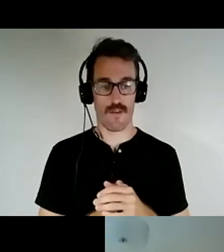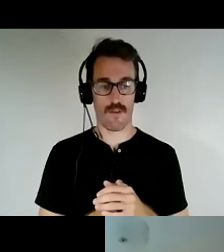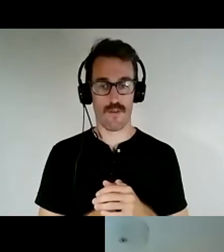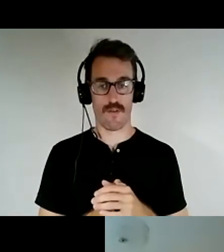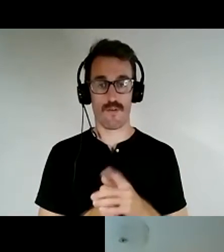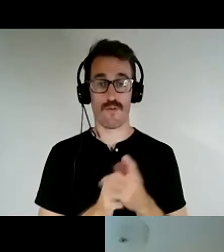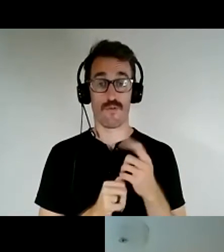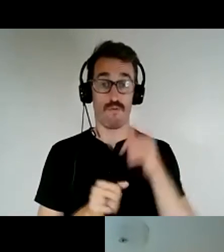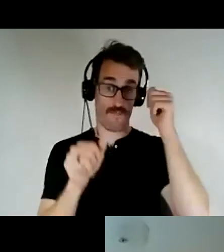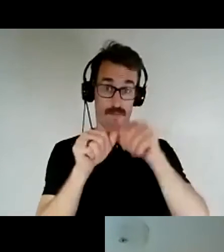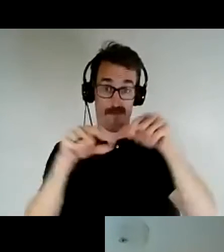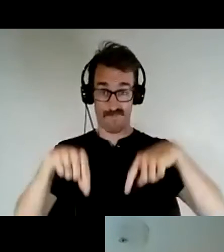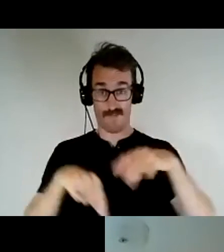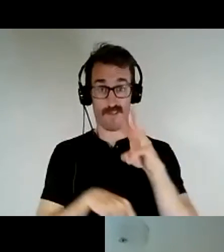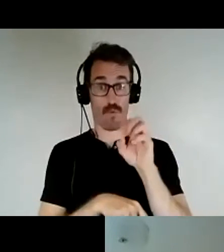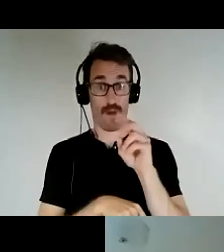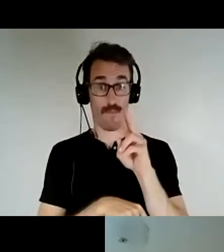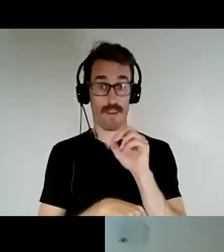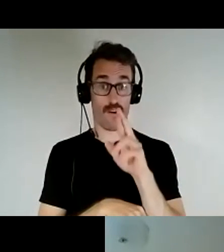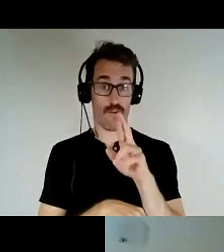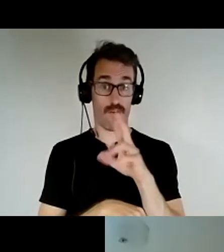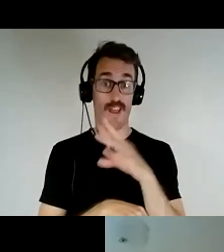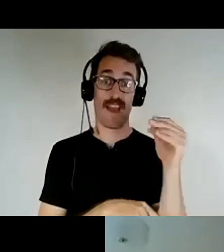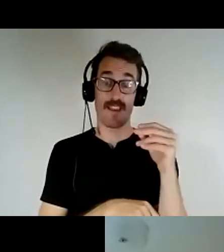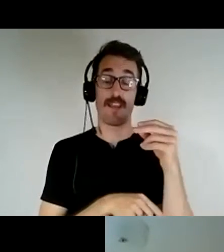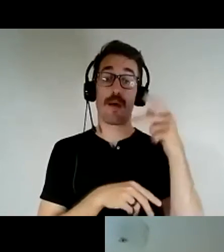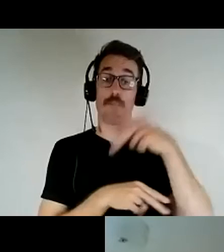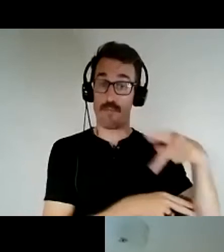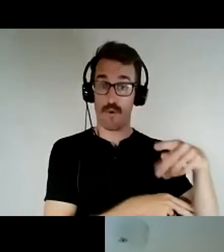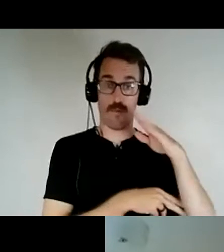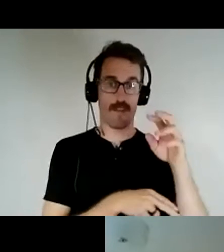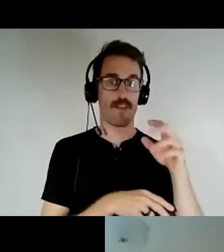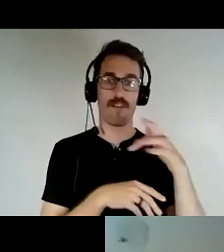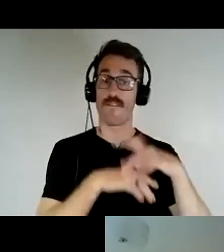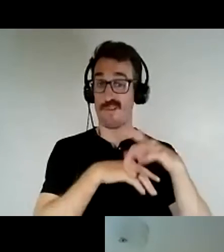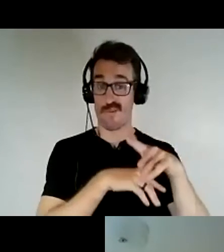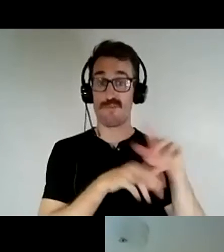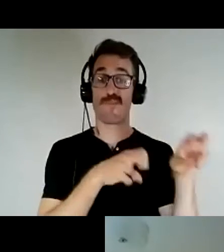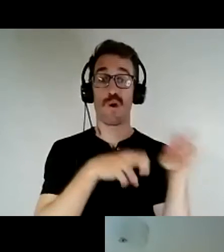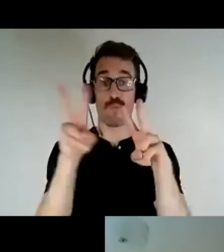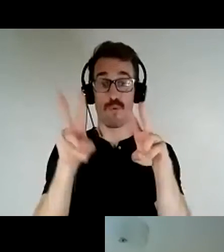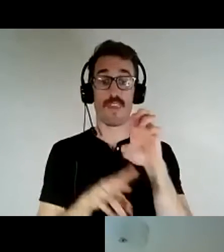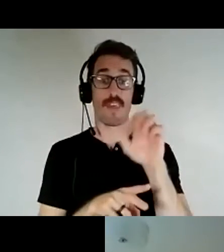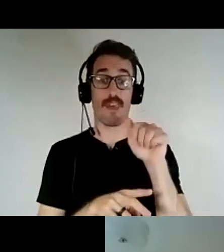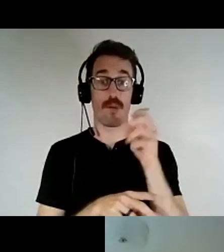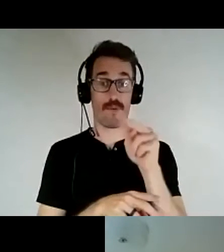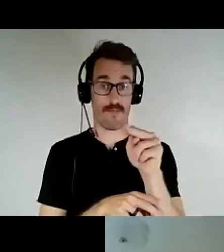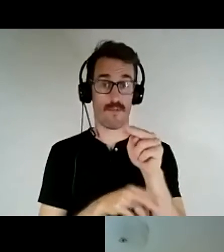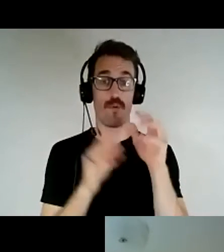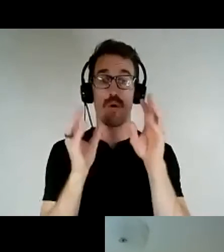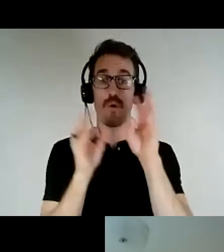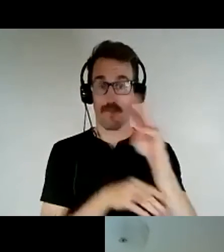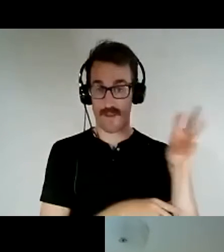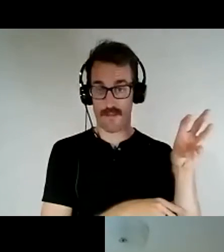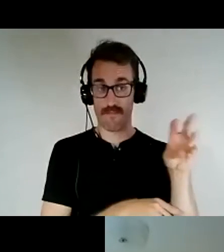the webinar and the slide deck will be available on the EAPON website. Do contact me